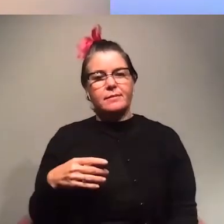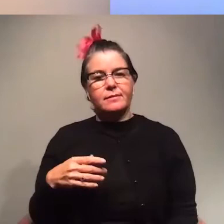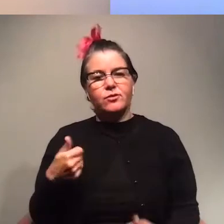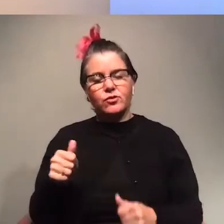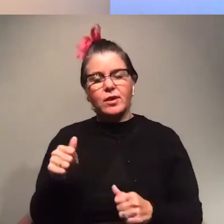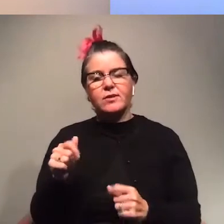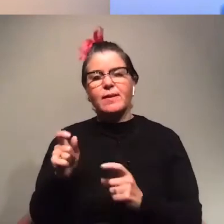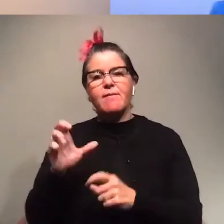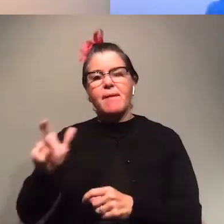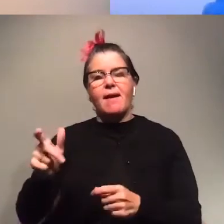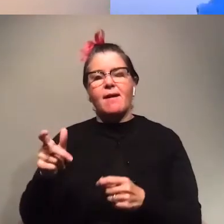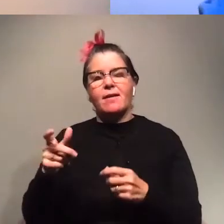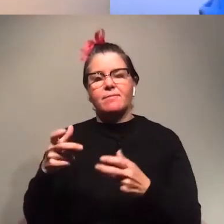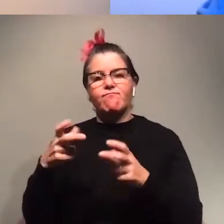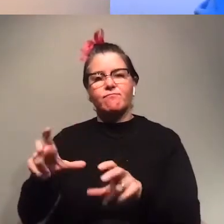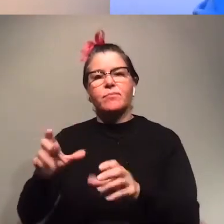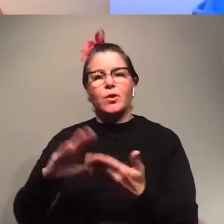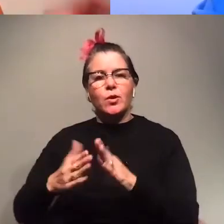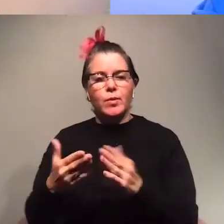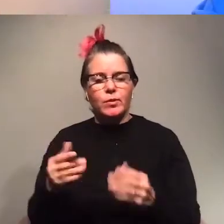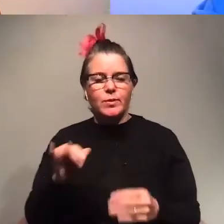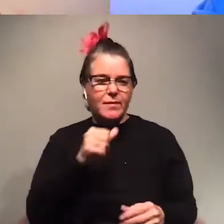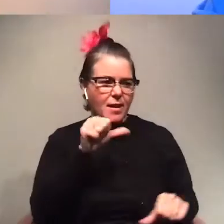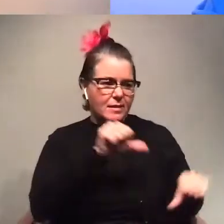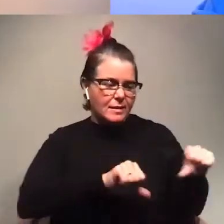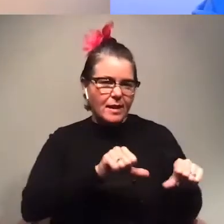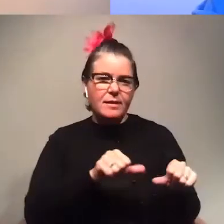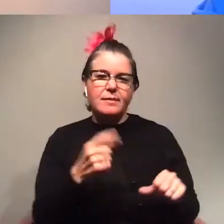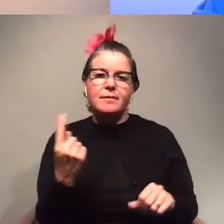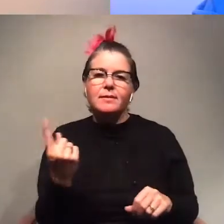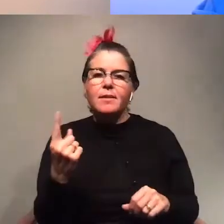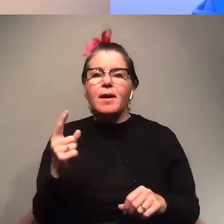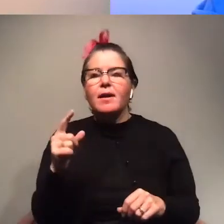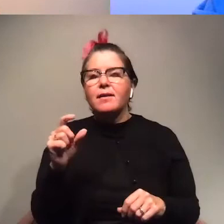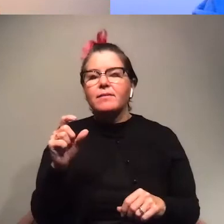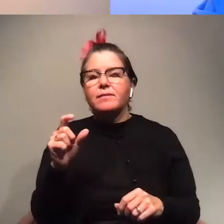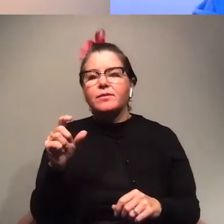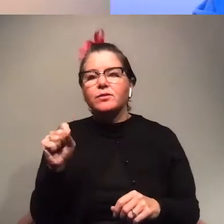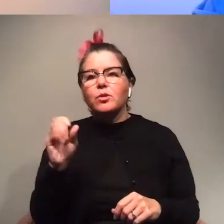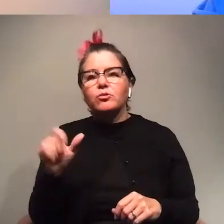to the community in some way that I can. So if it wasn't science, it would be some kind of social justice aspect.